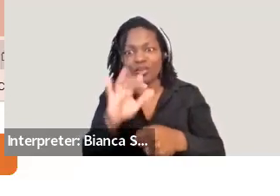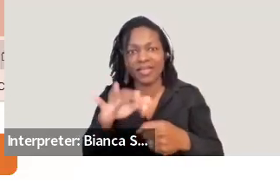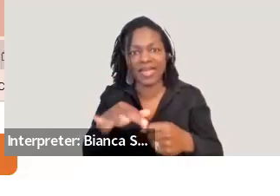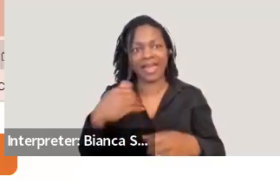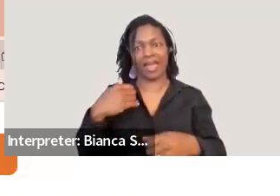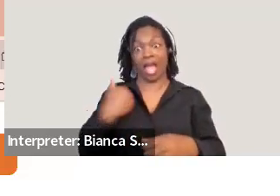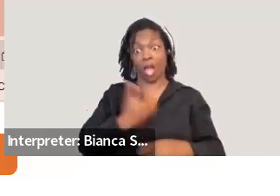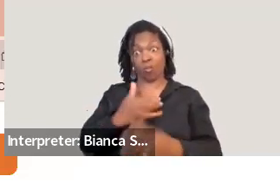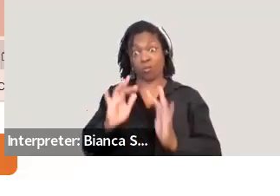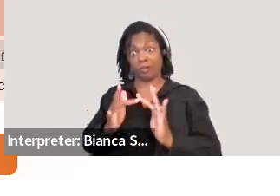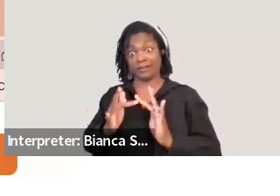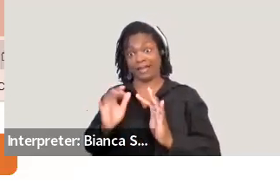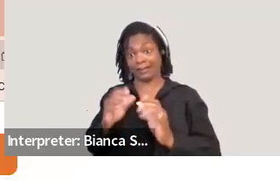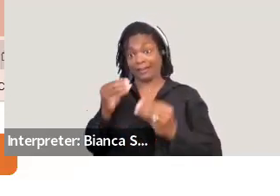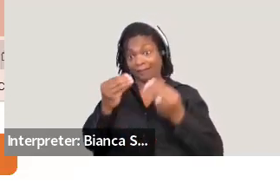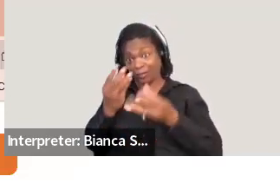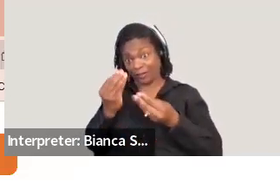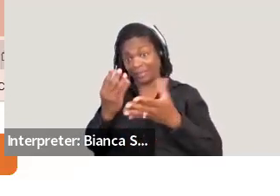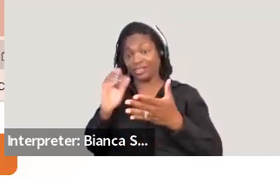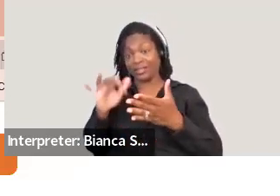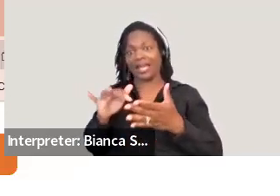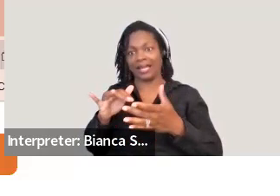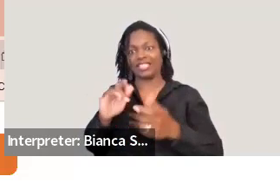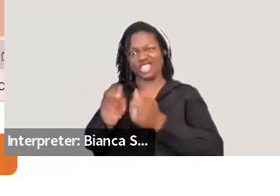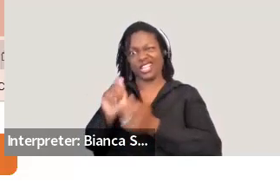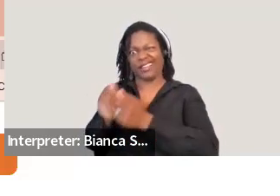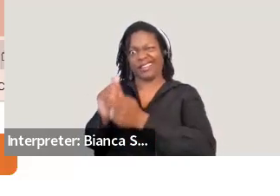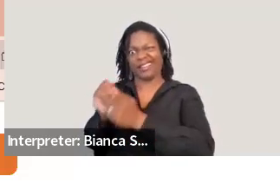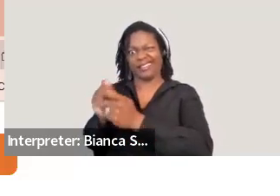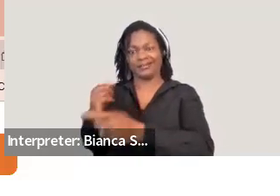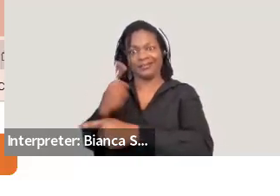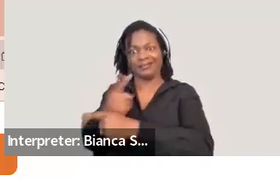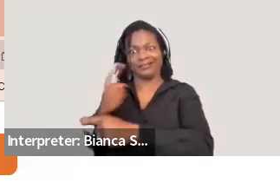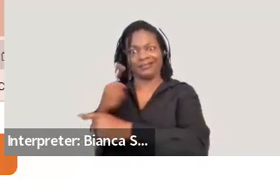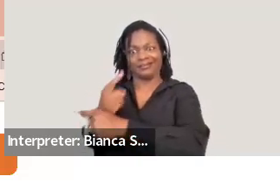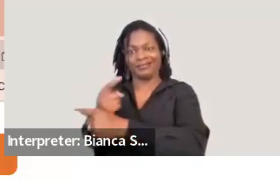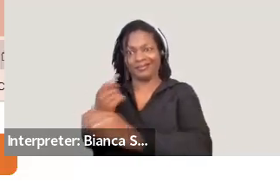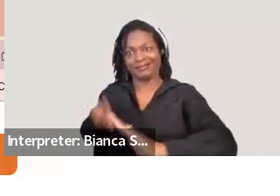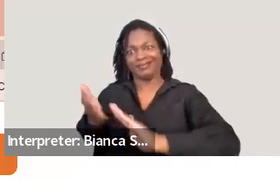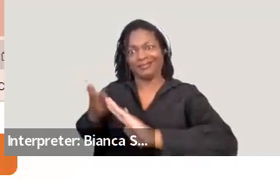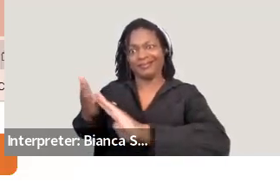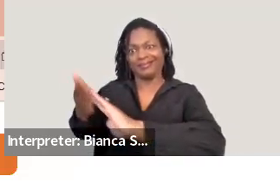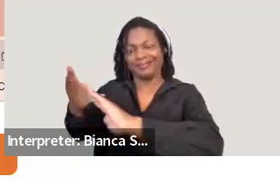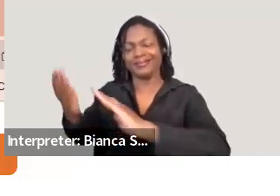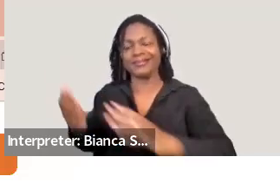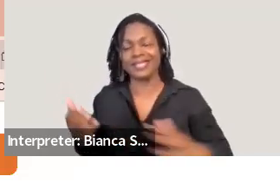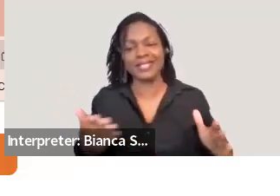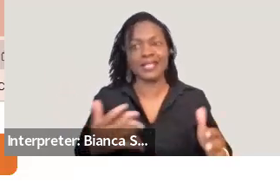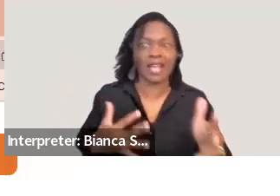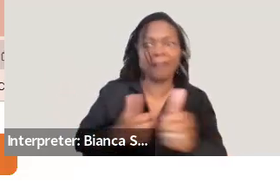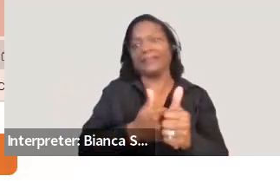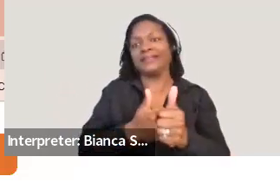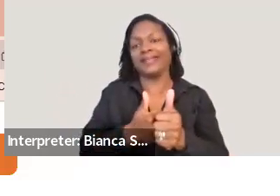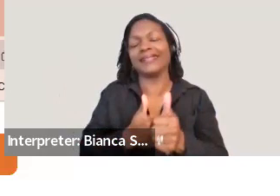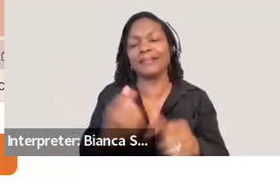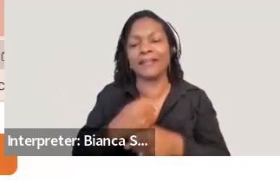sure that as we get new people, we're kind of talking to them, making sure that they serve our community